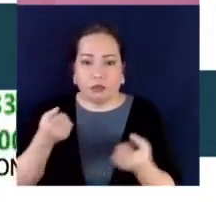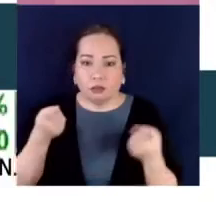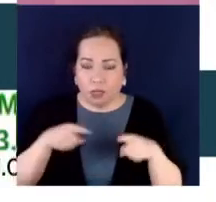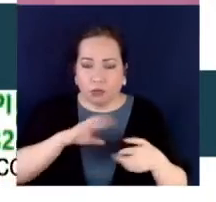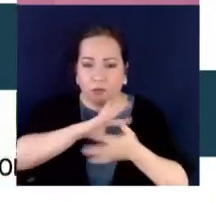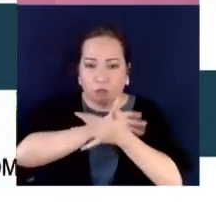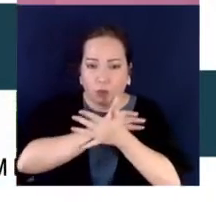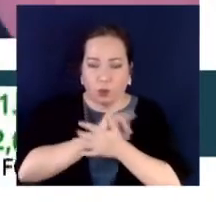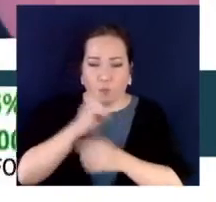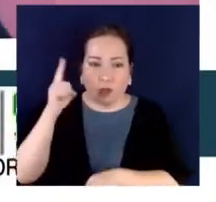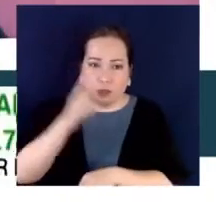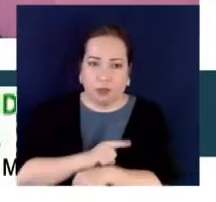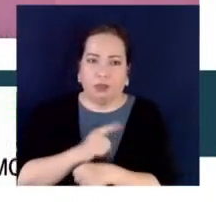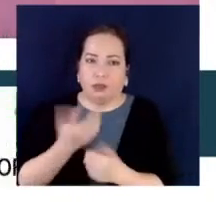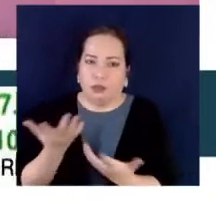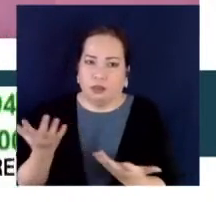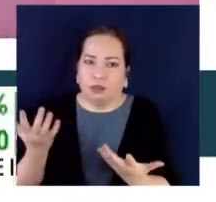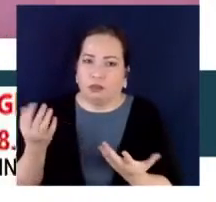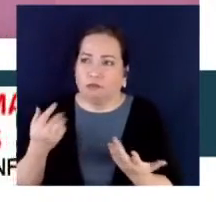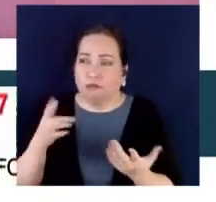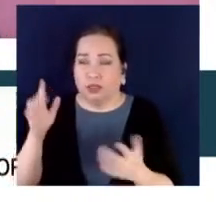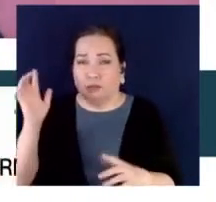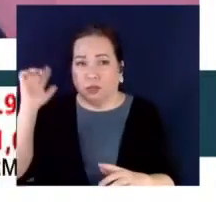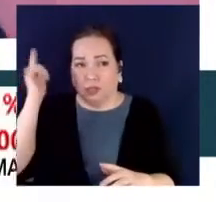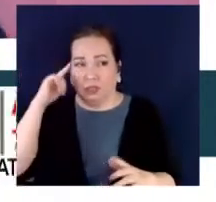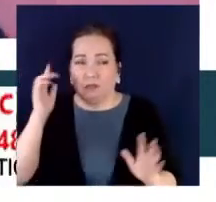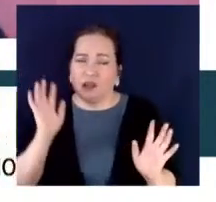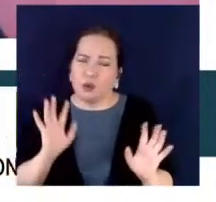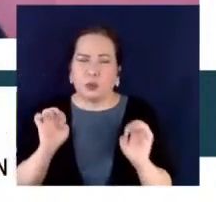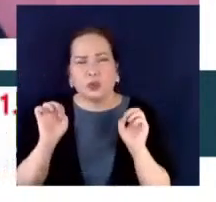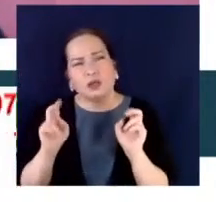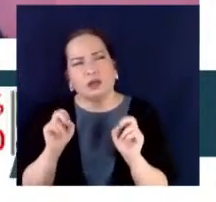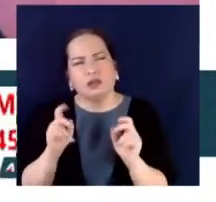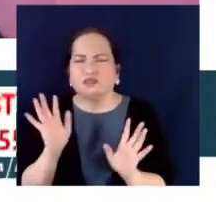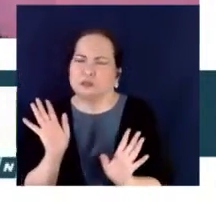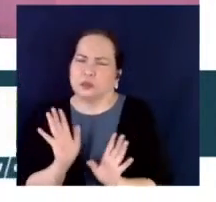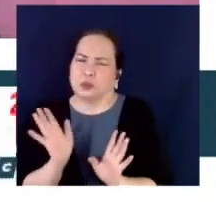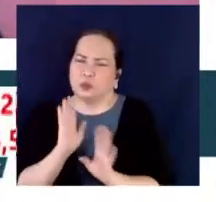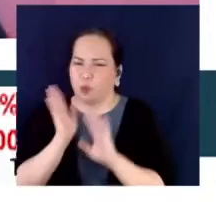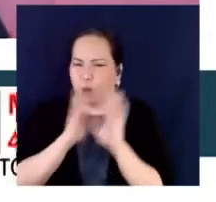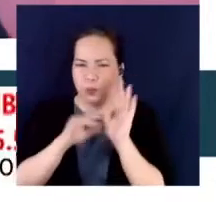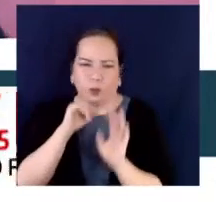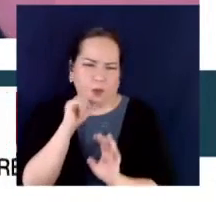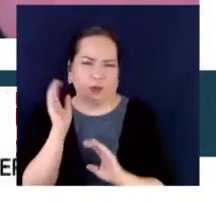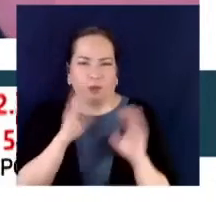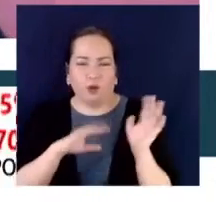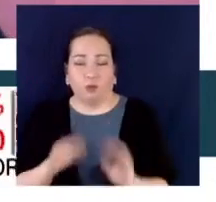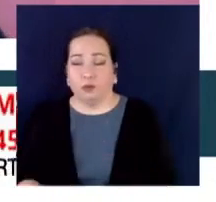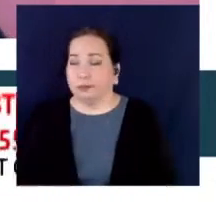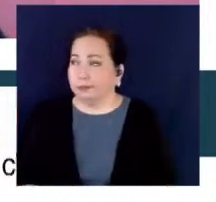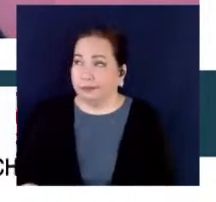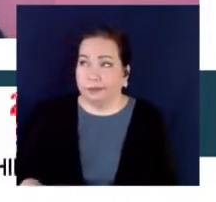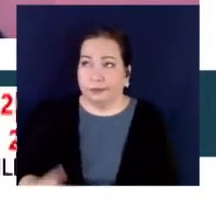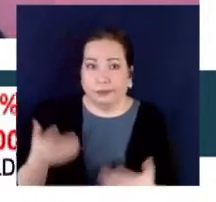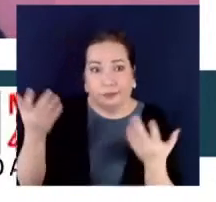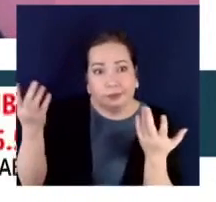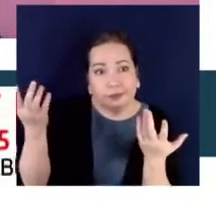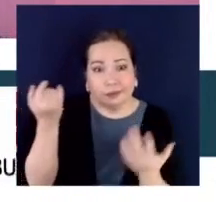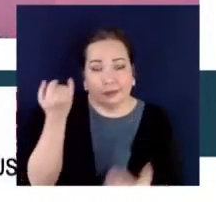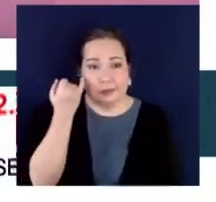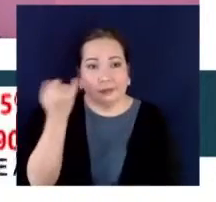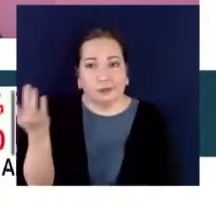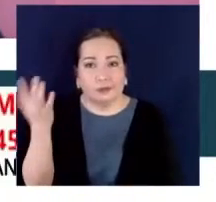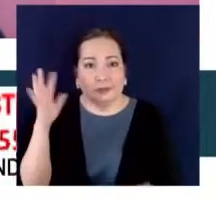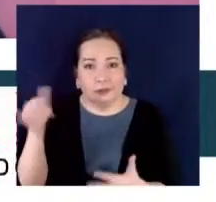ito. I do not know where the head of this government, where his head is.